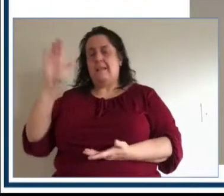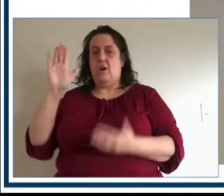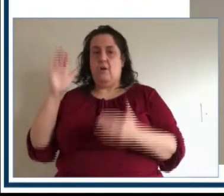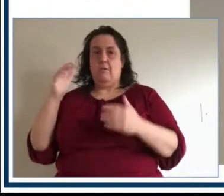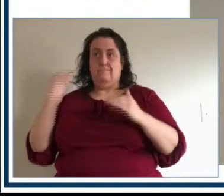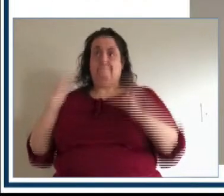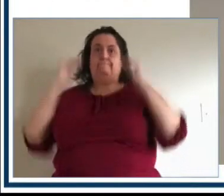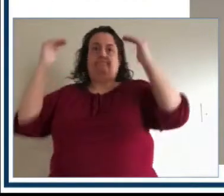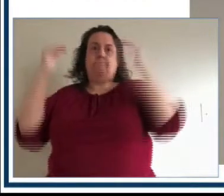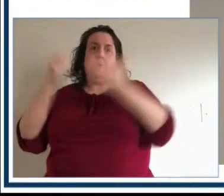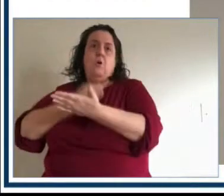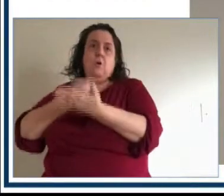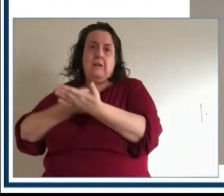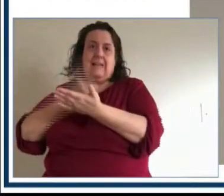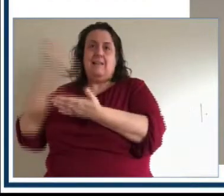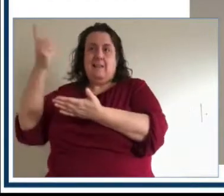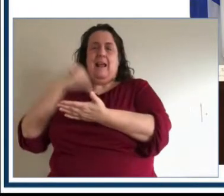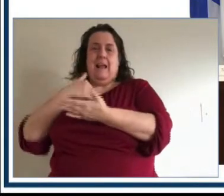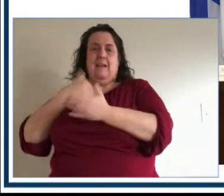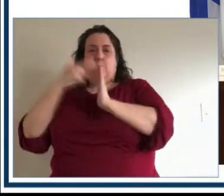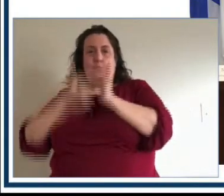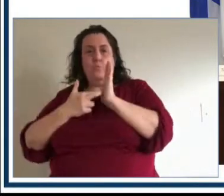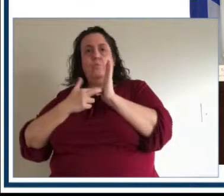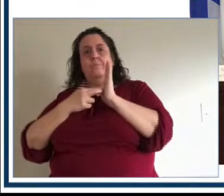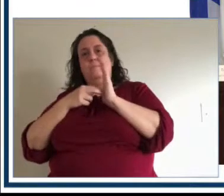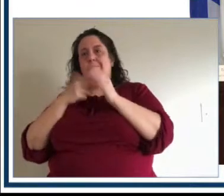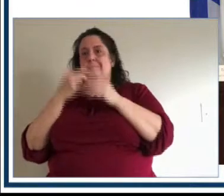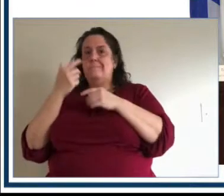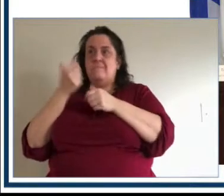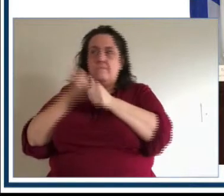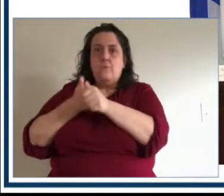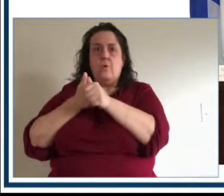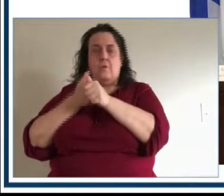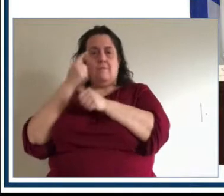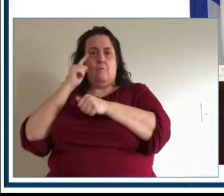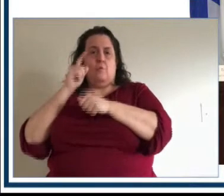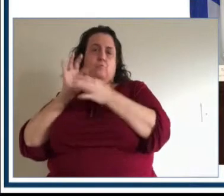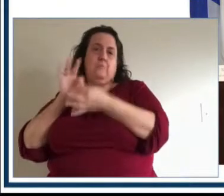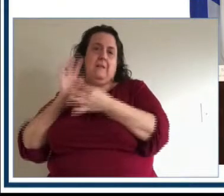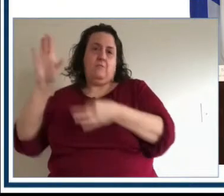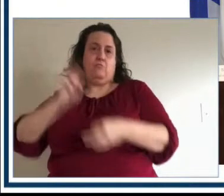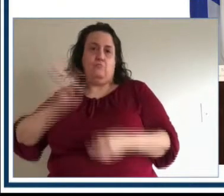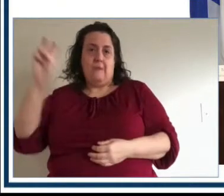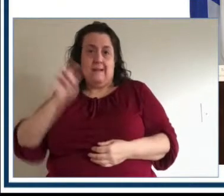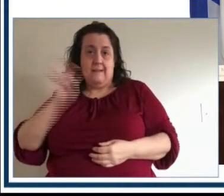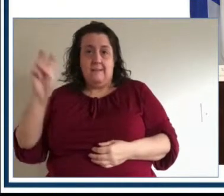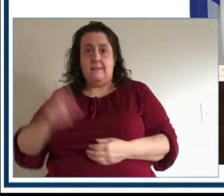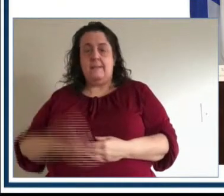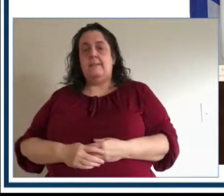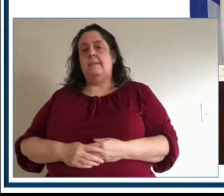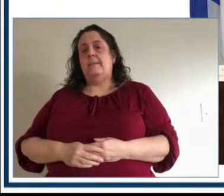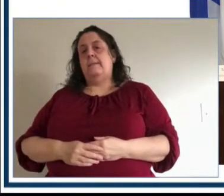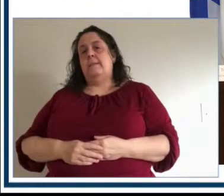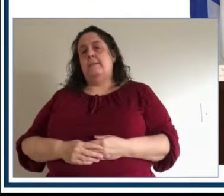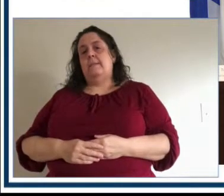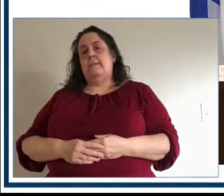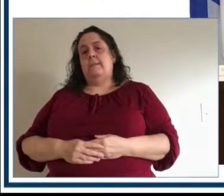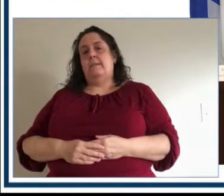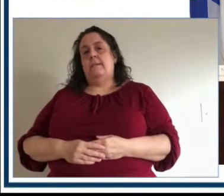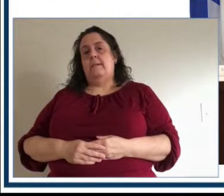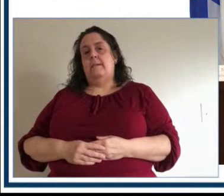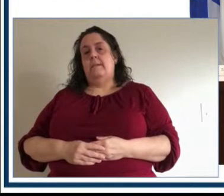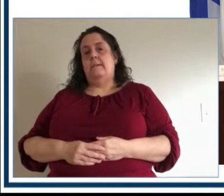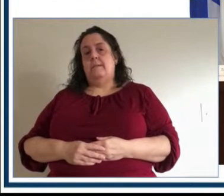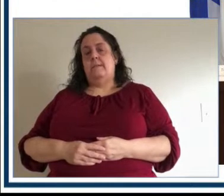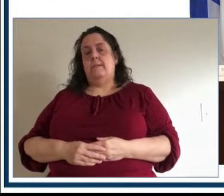their travel. If it was found that there were a number of students on St. Yves's campus during these events not